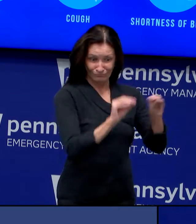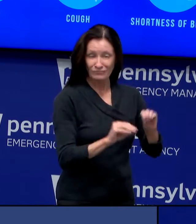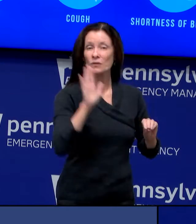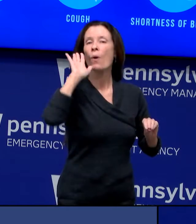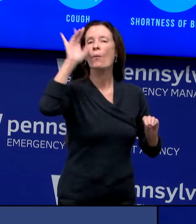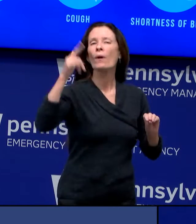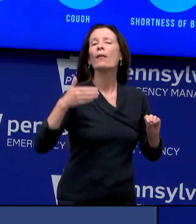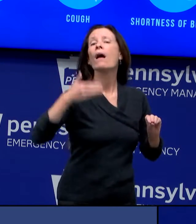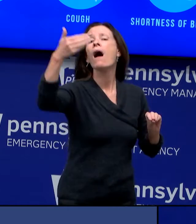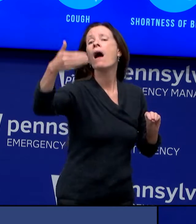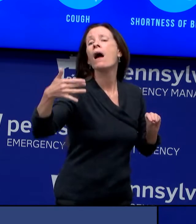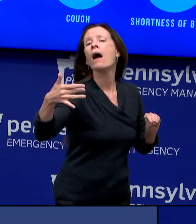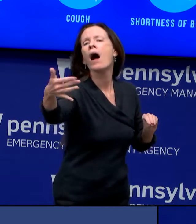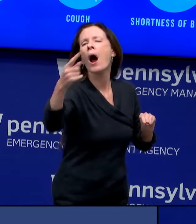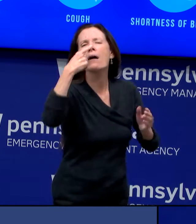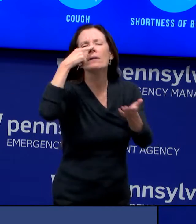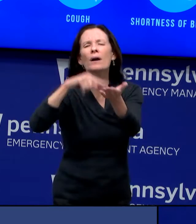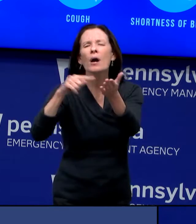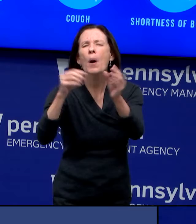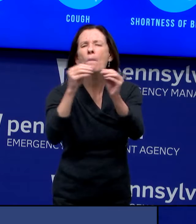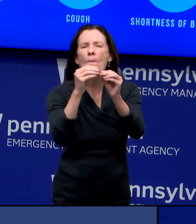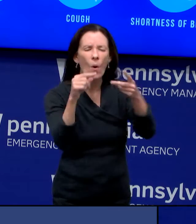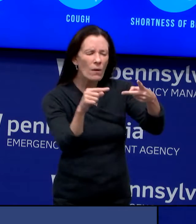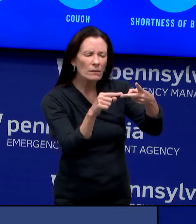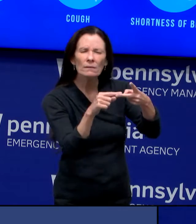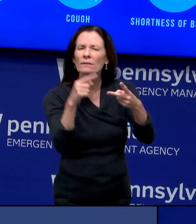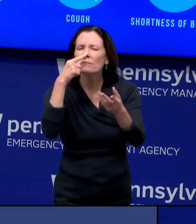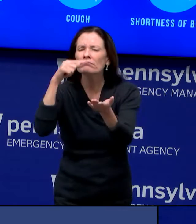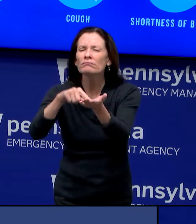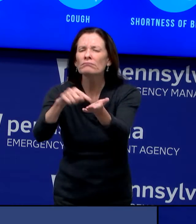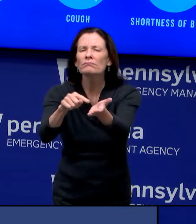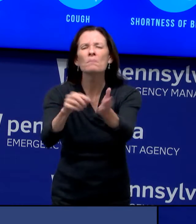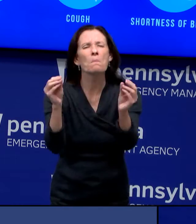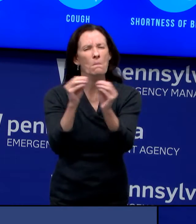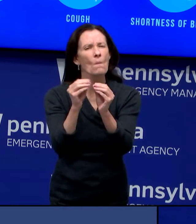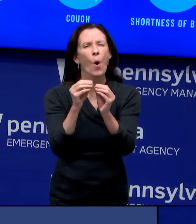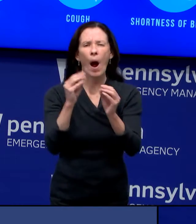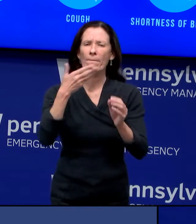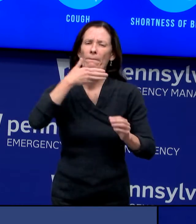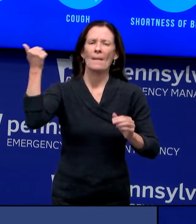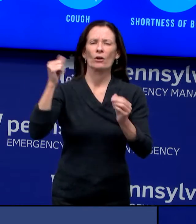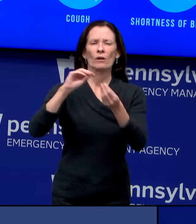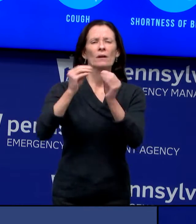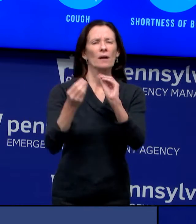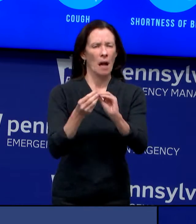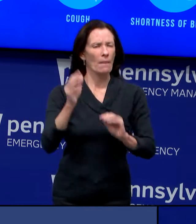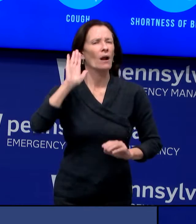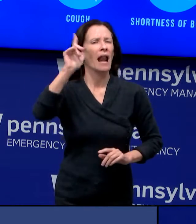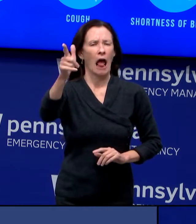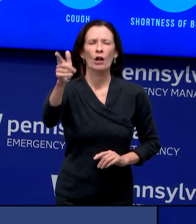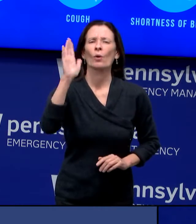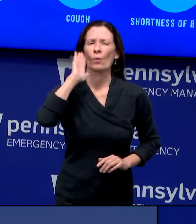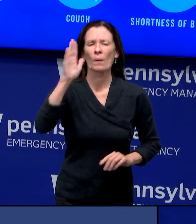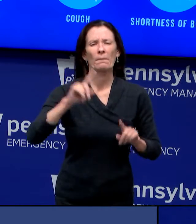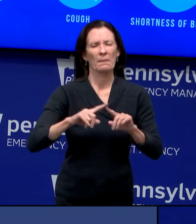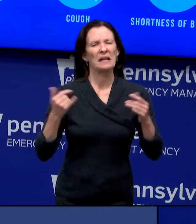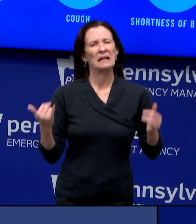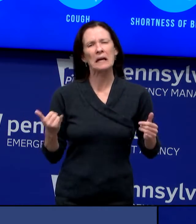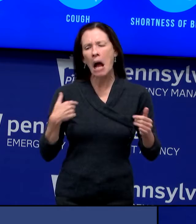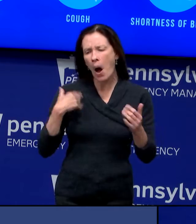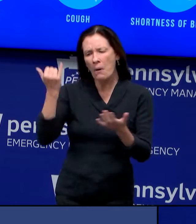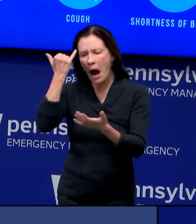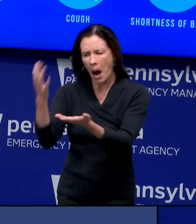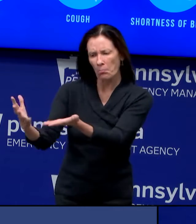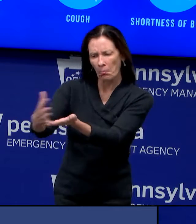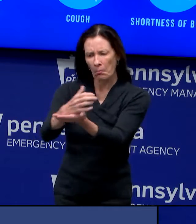investigators, sort of our disease detectives. That's who does these case investigations. But as we know, these are